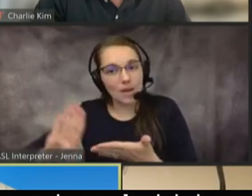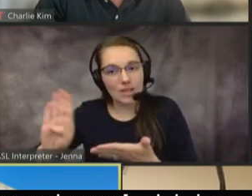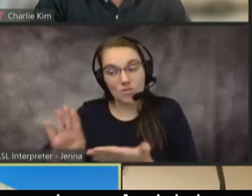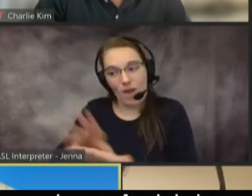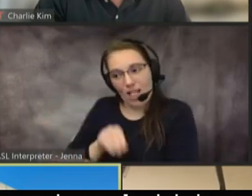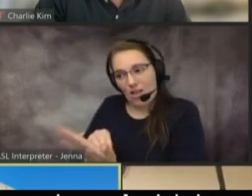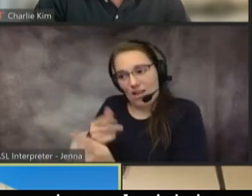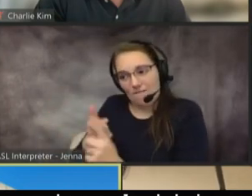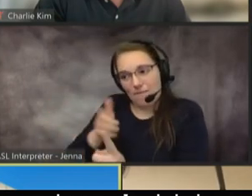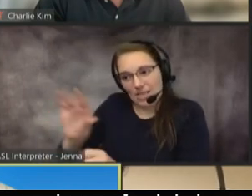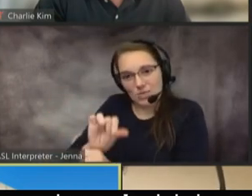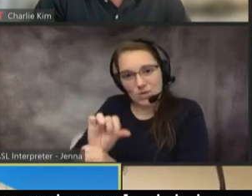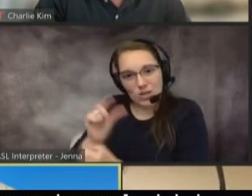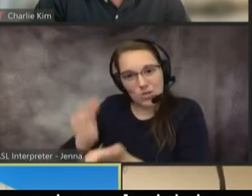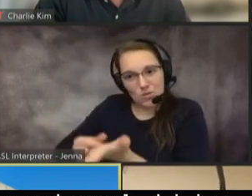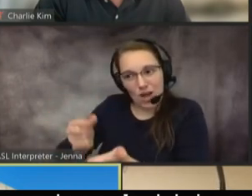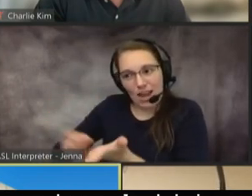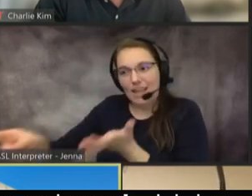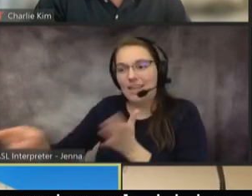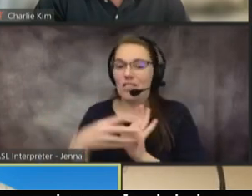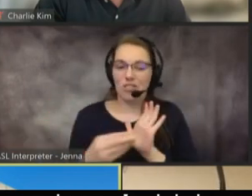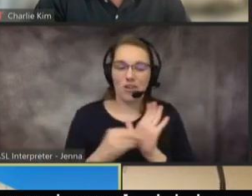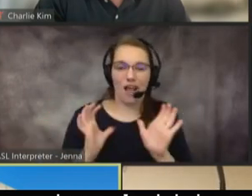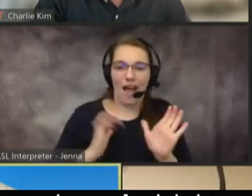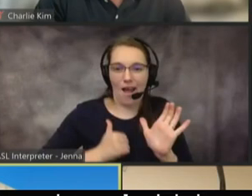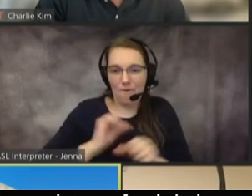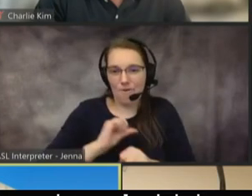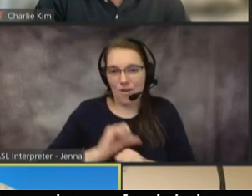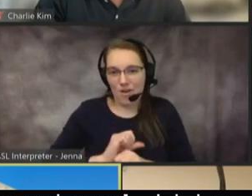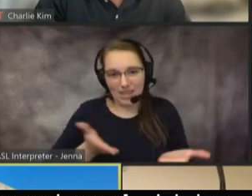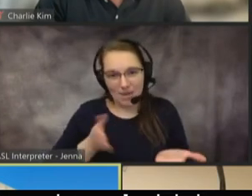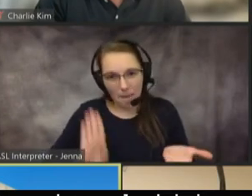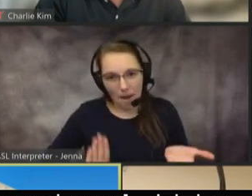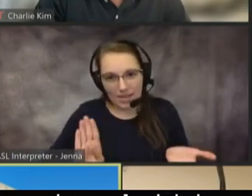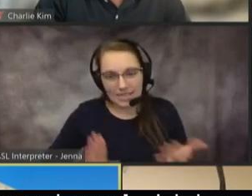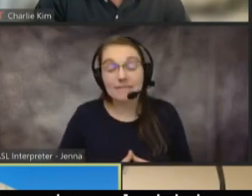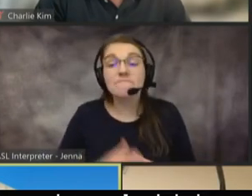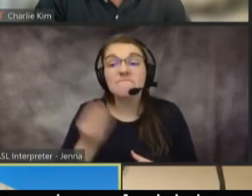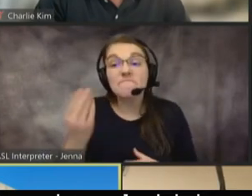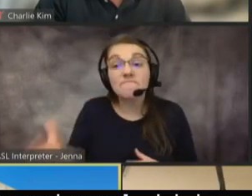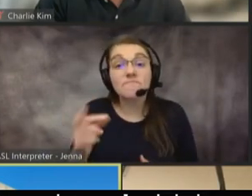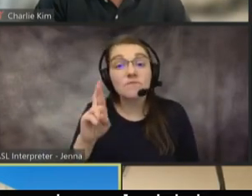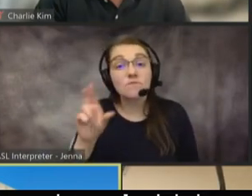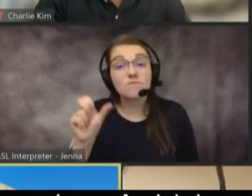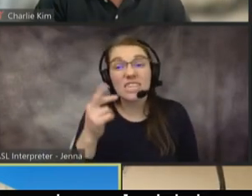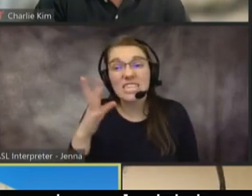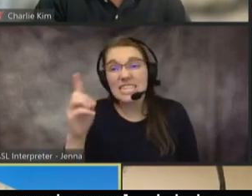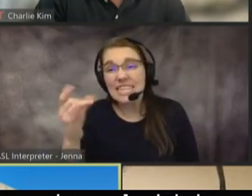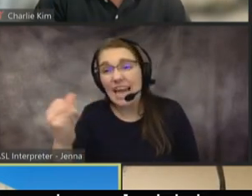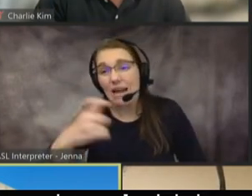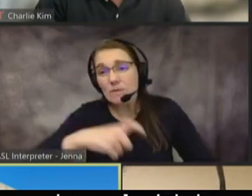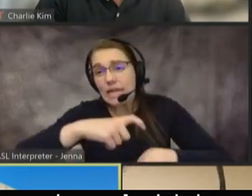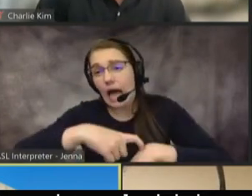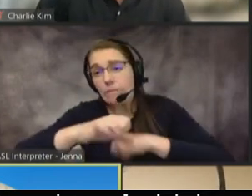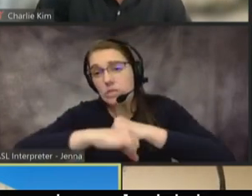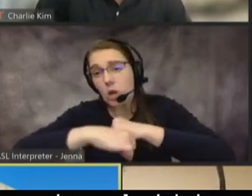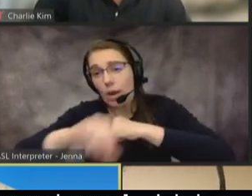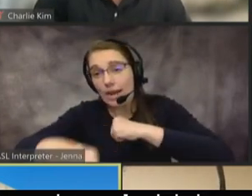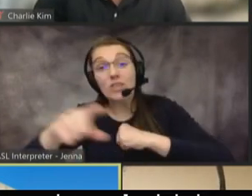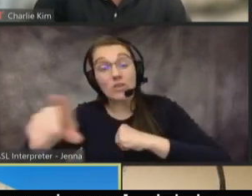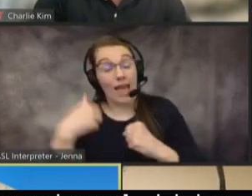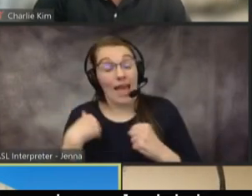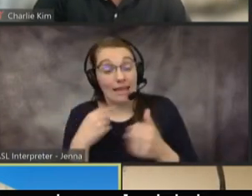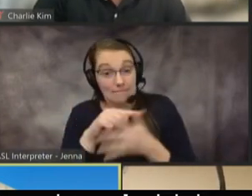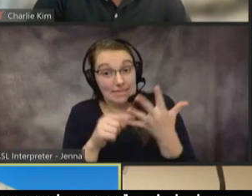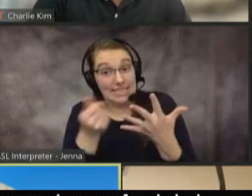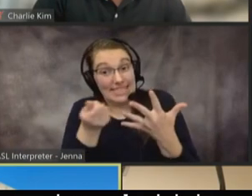learns about some of our work here in Boston. So Rashid, we are over time. And you had a lot of questions,